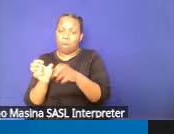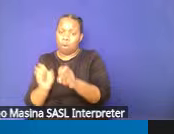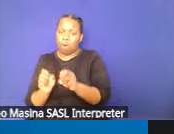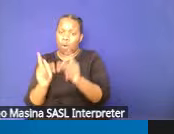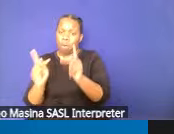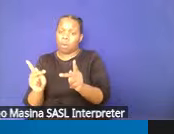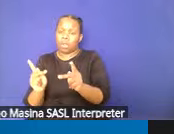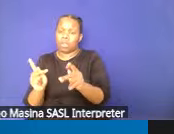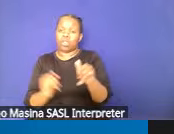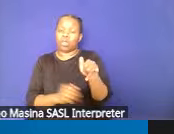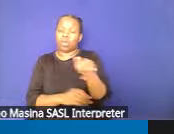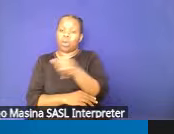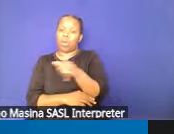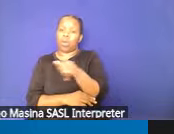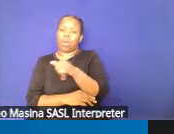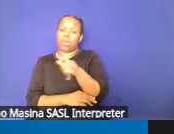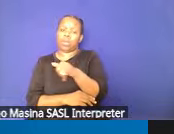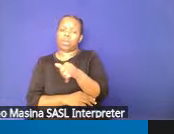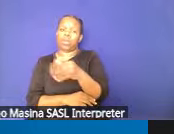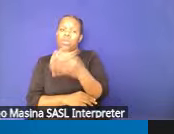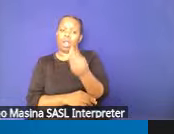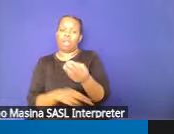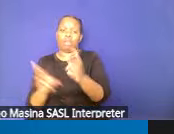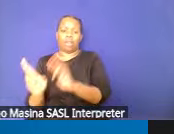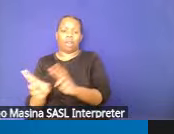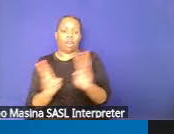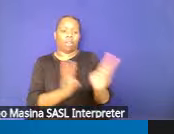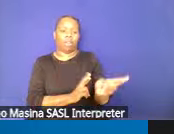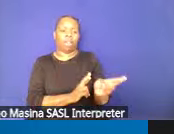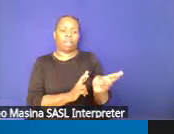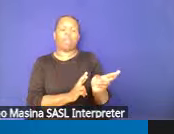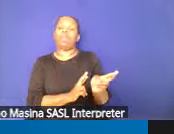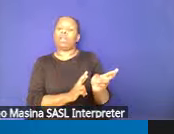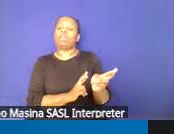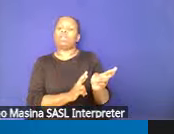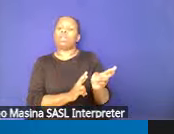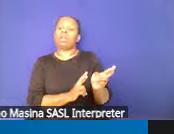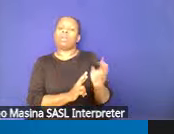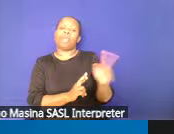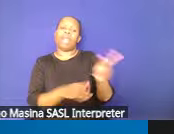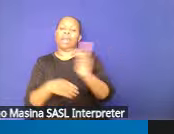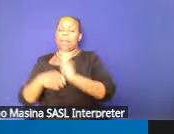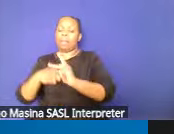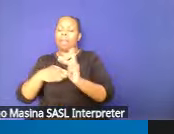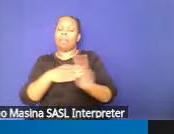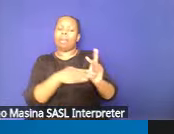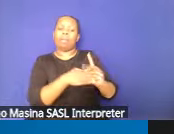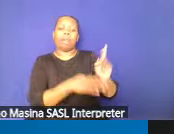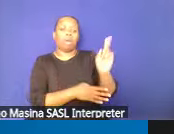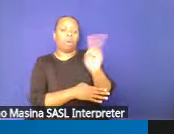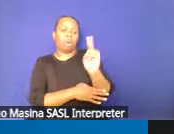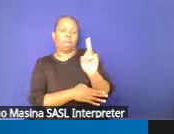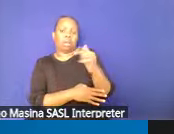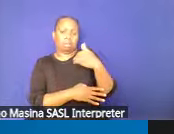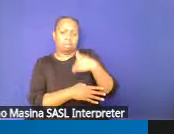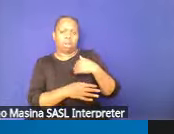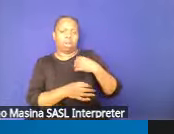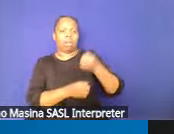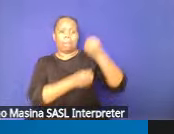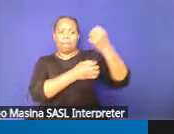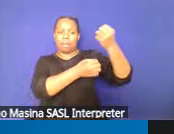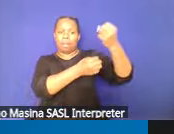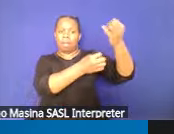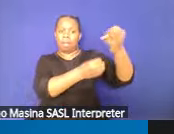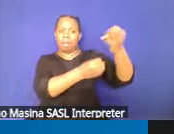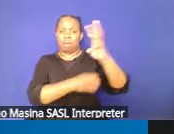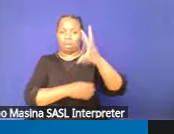really referring to, and what is the plan going forward? It's what that I'll be addressing.